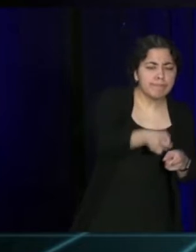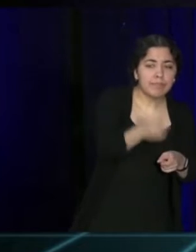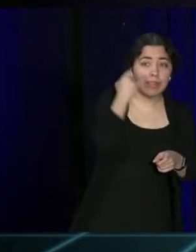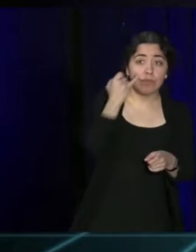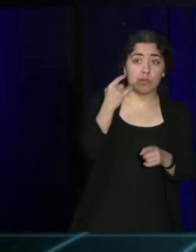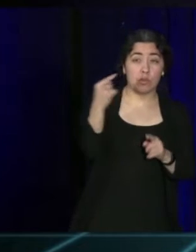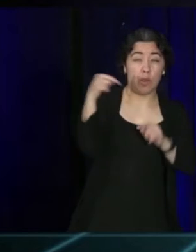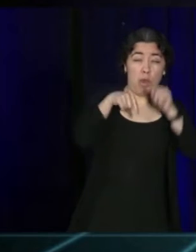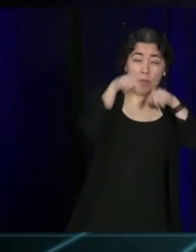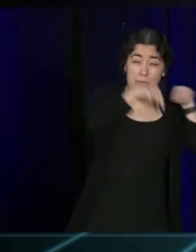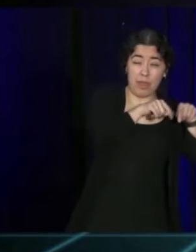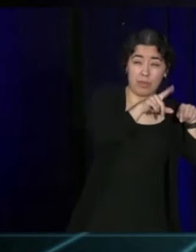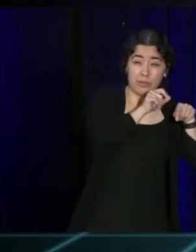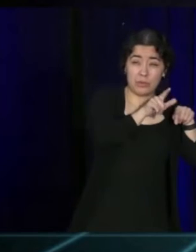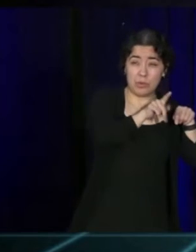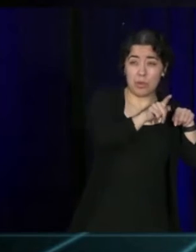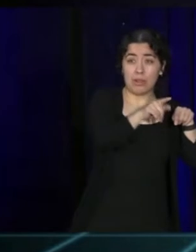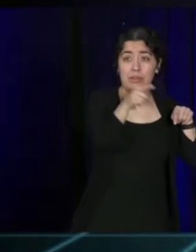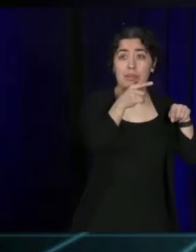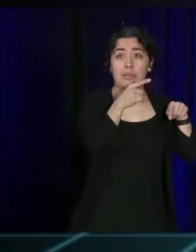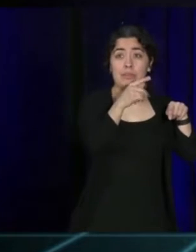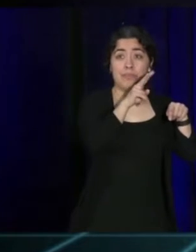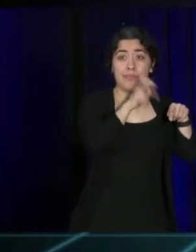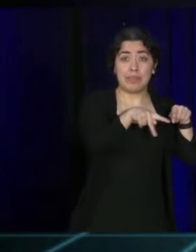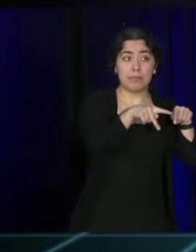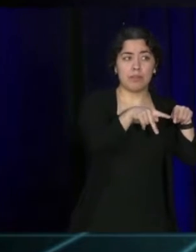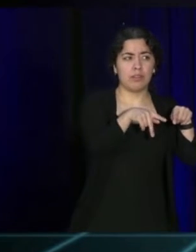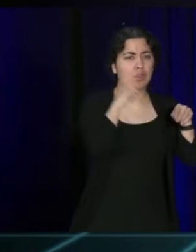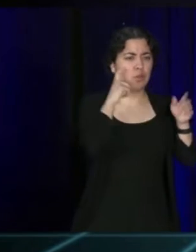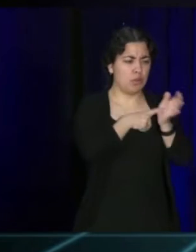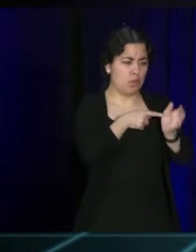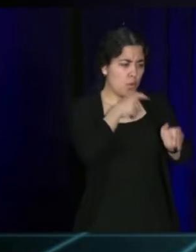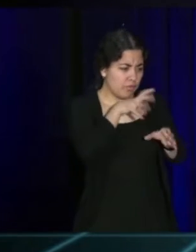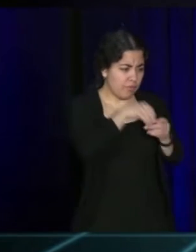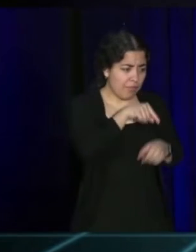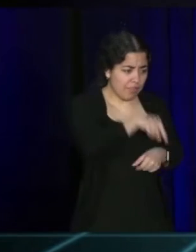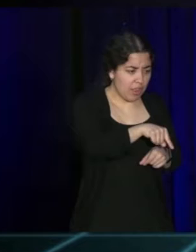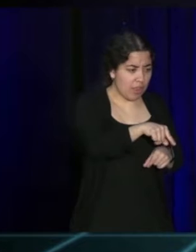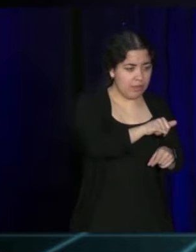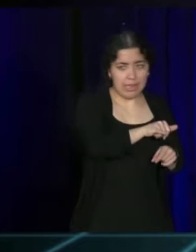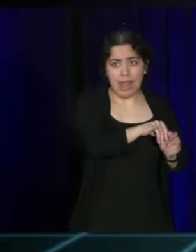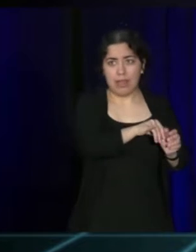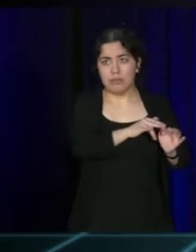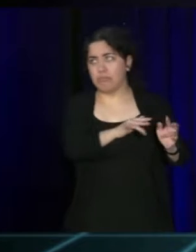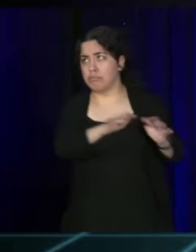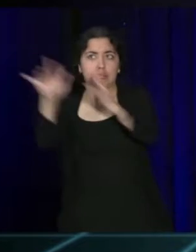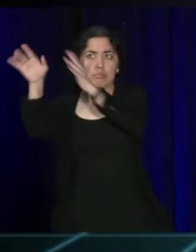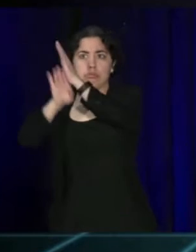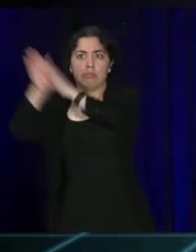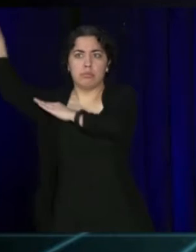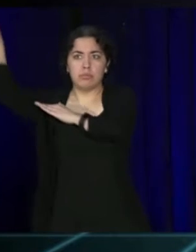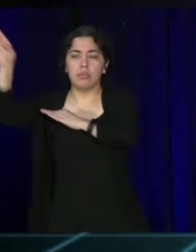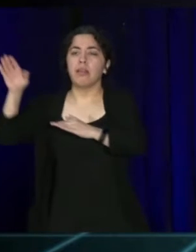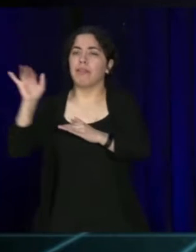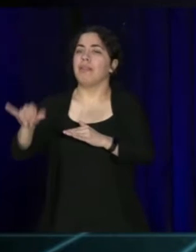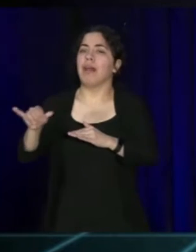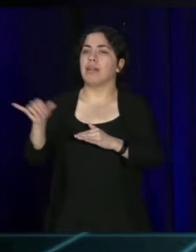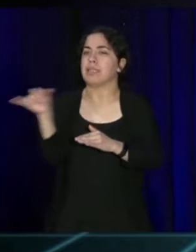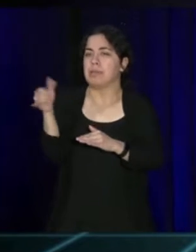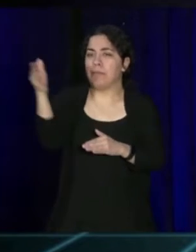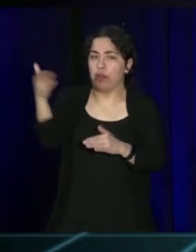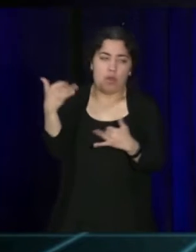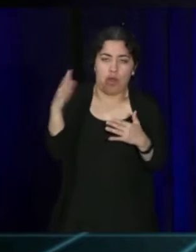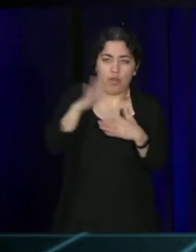like they're all rock stars moving over. Like you do the same thing for React as well. I know there's a React conference. But the opportunity to know,